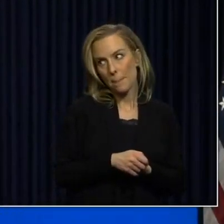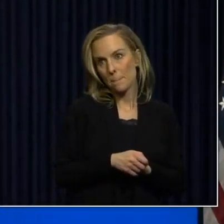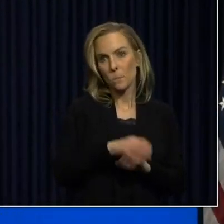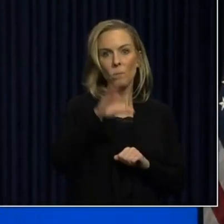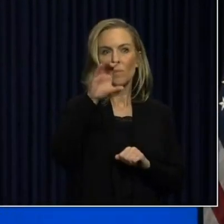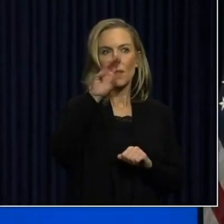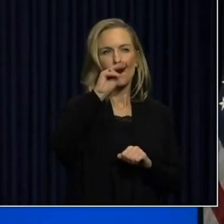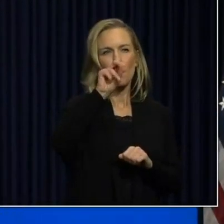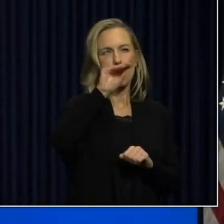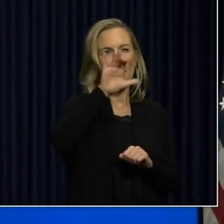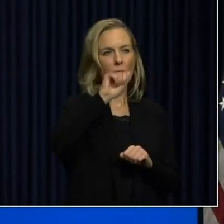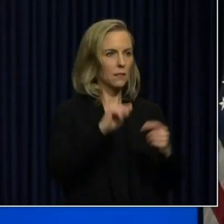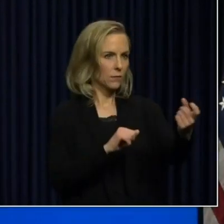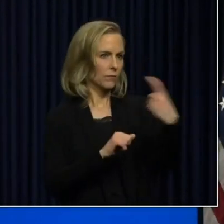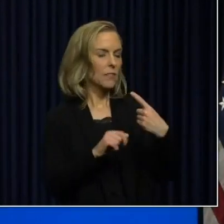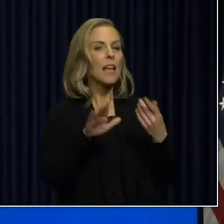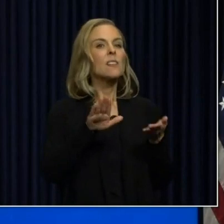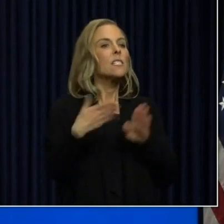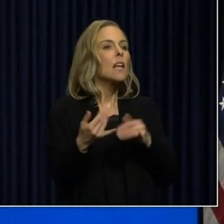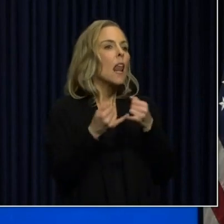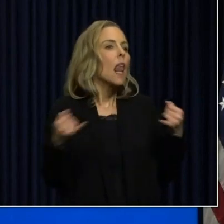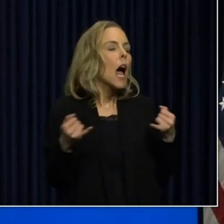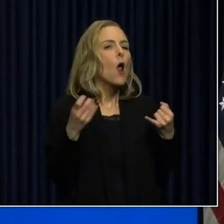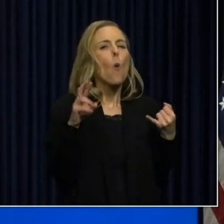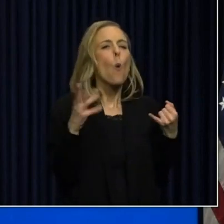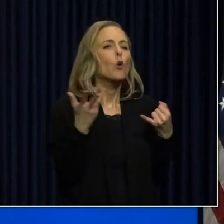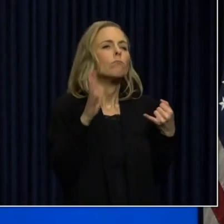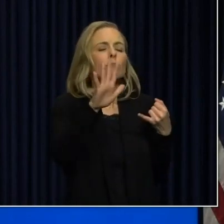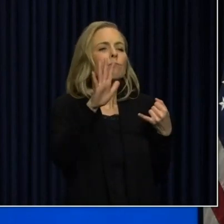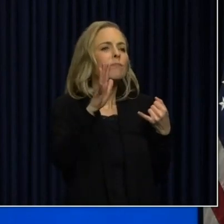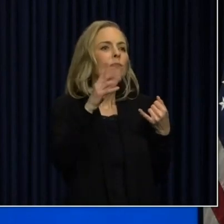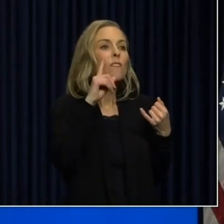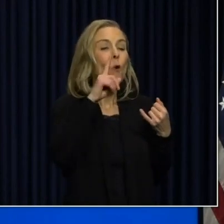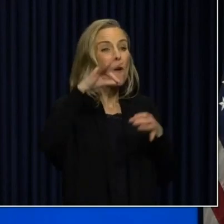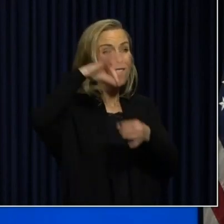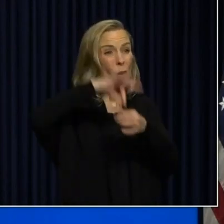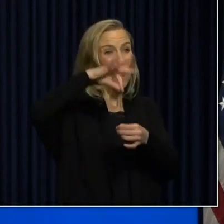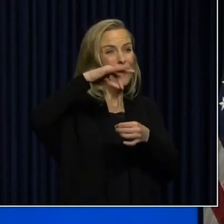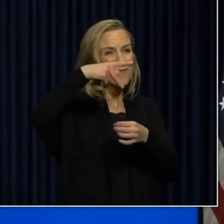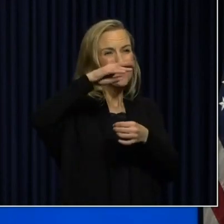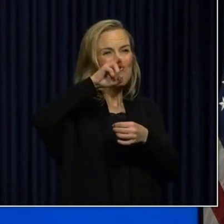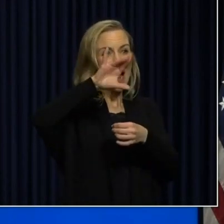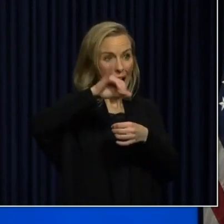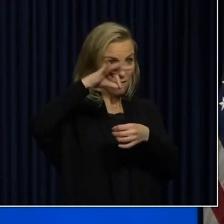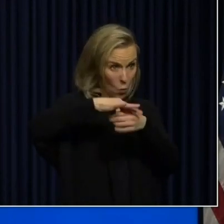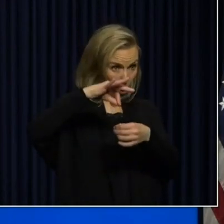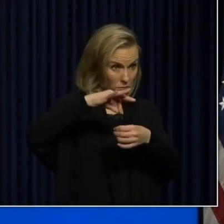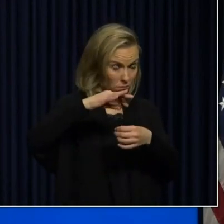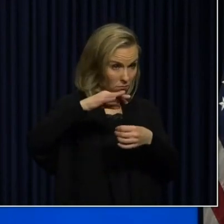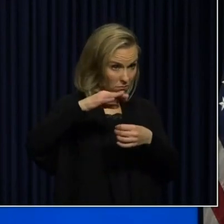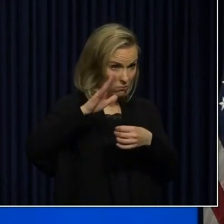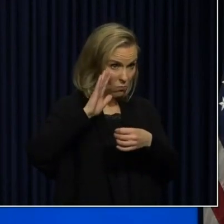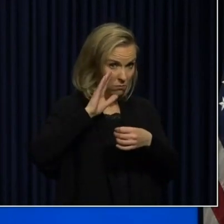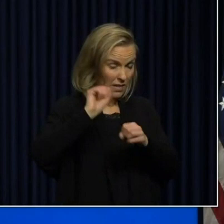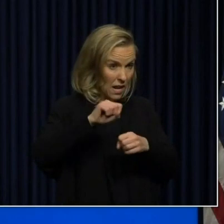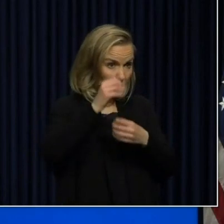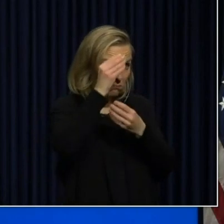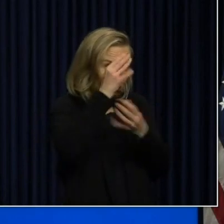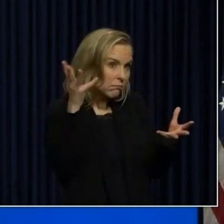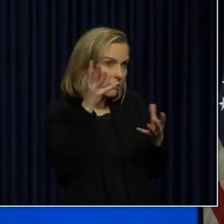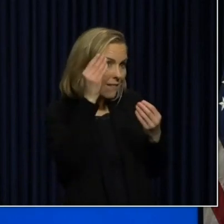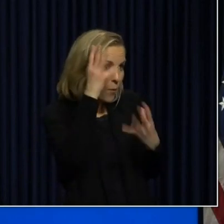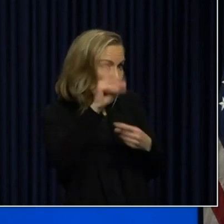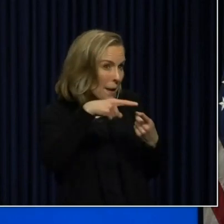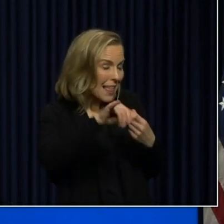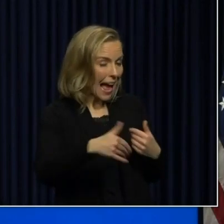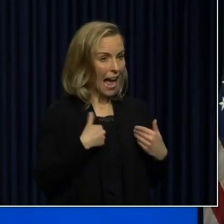Monica. Do you have a deadline or an update on voting for the primary, and when you think you can release more information about that?